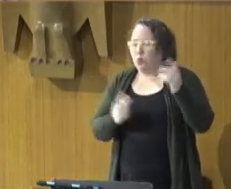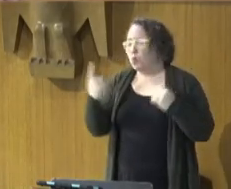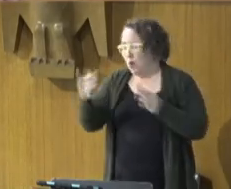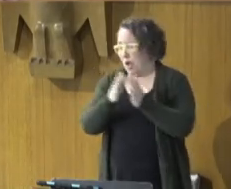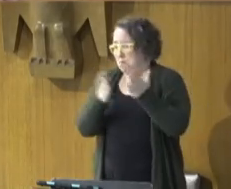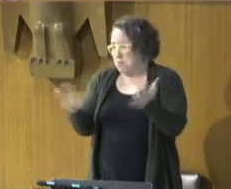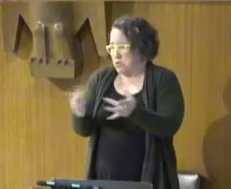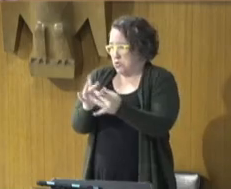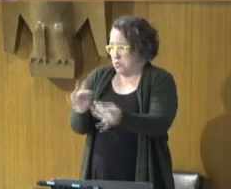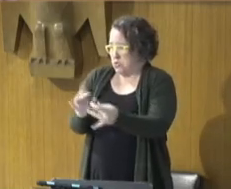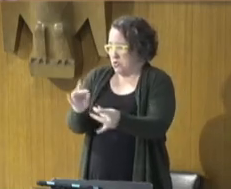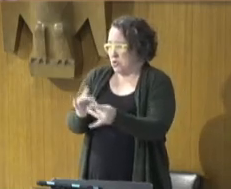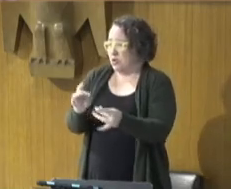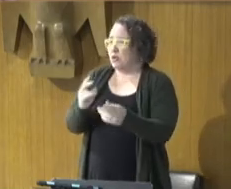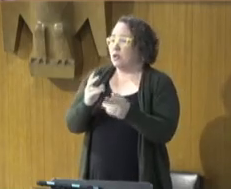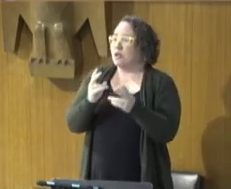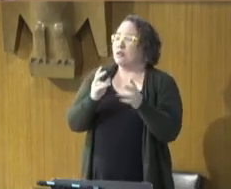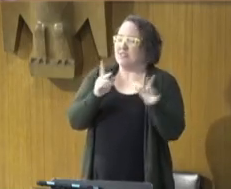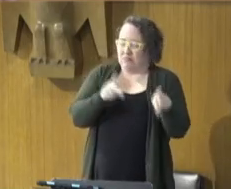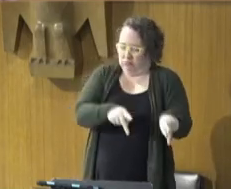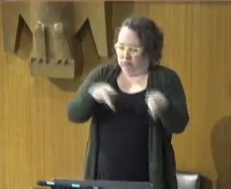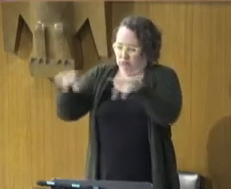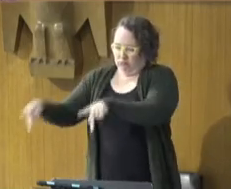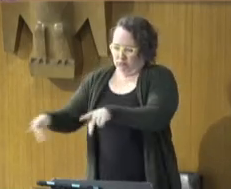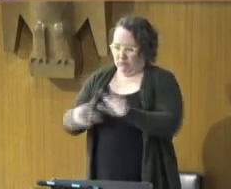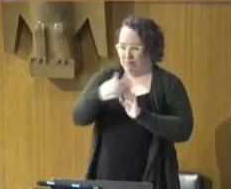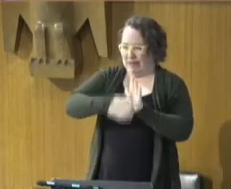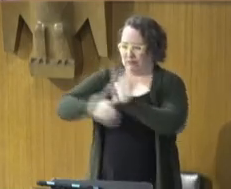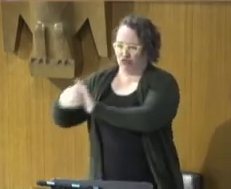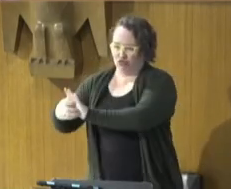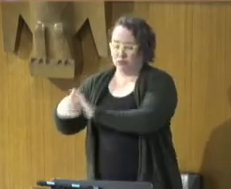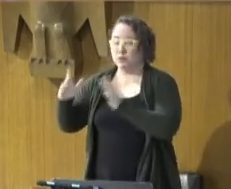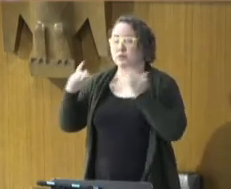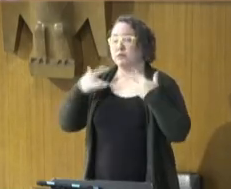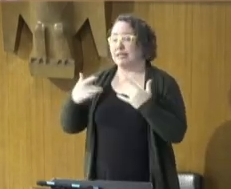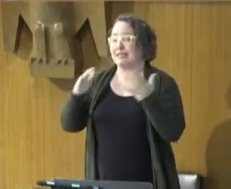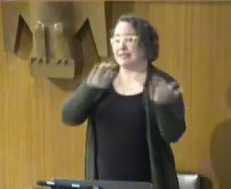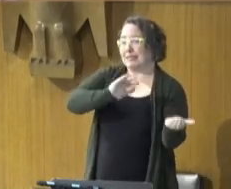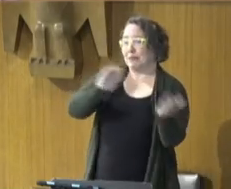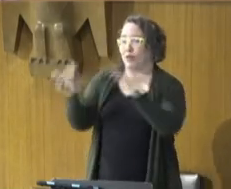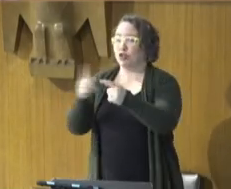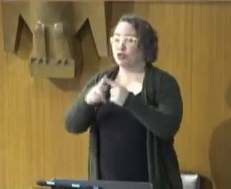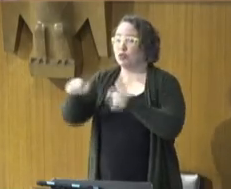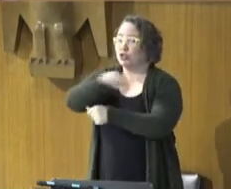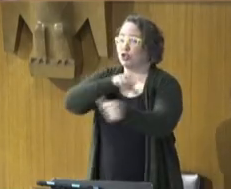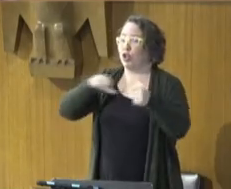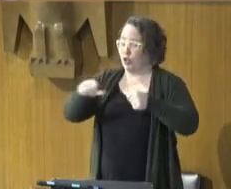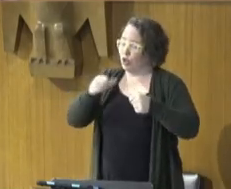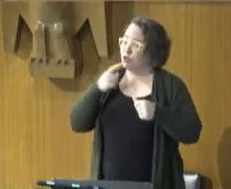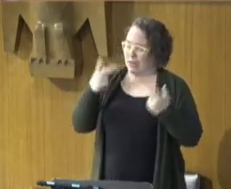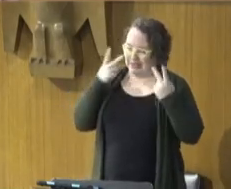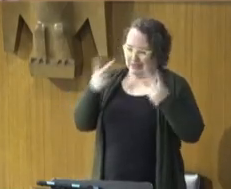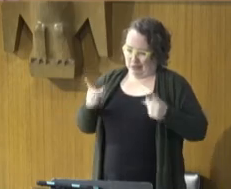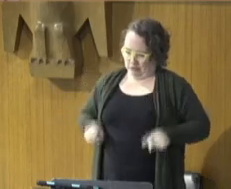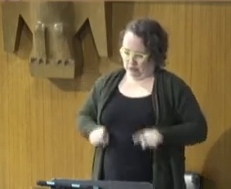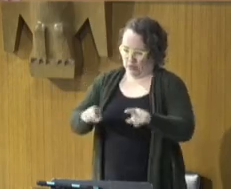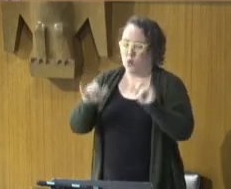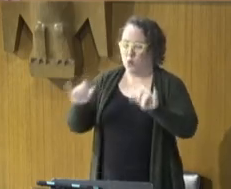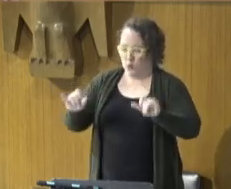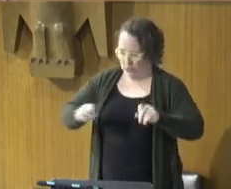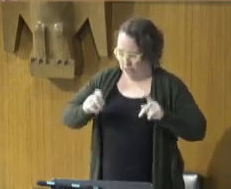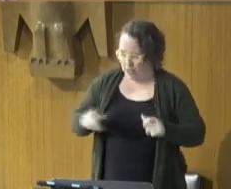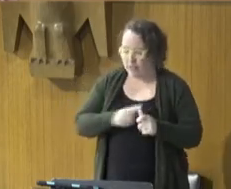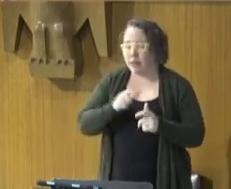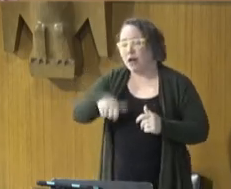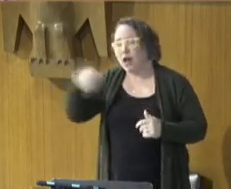have that cuts and pastes parallel passages that are similar to each other and puts them on the same page side by side. It's really cool. And then I have